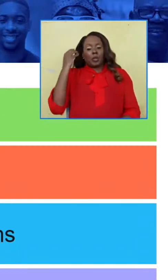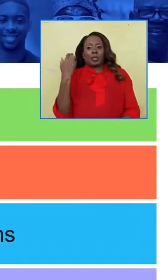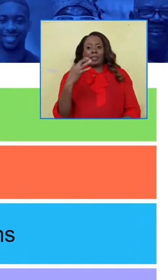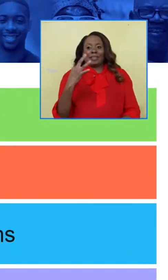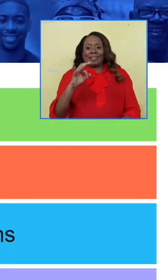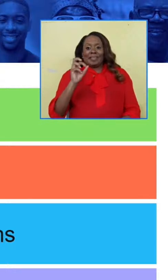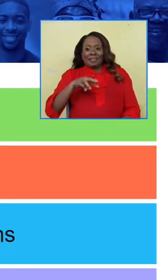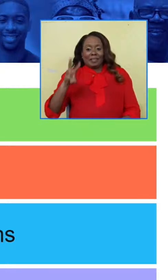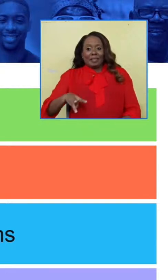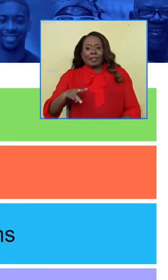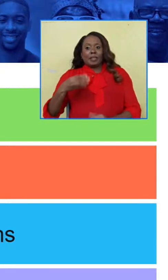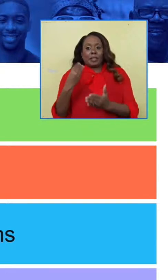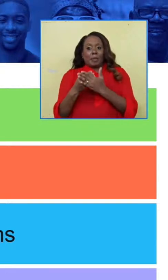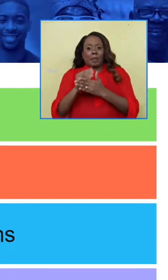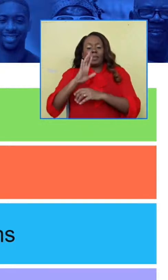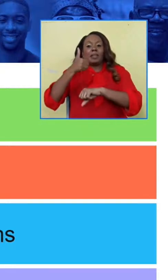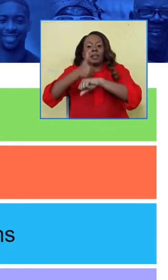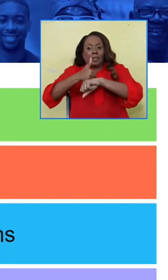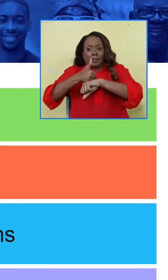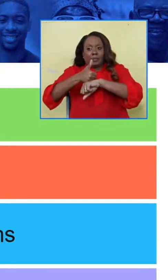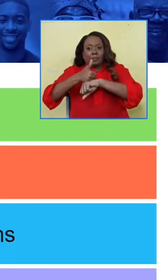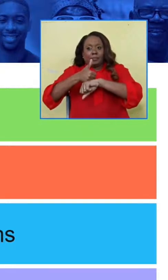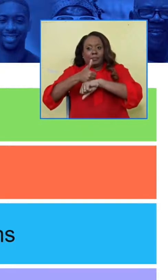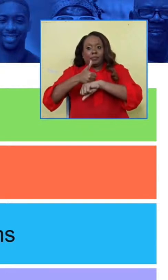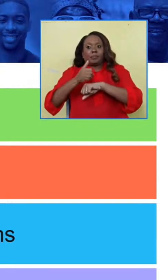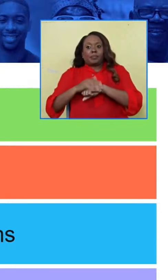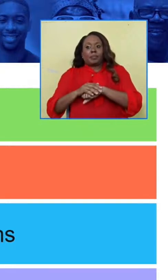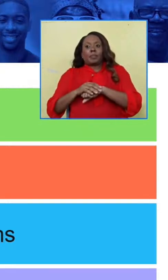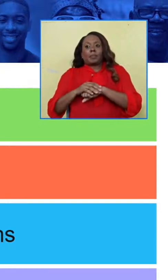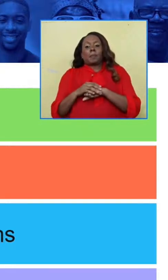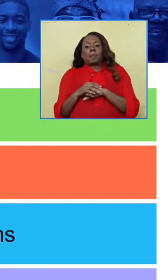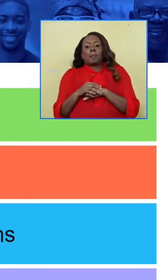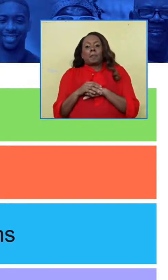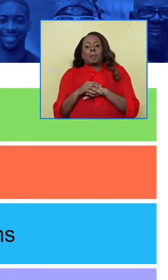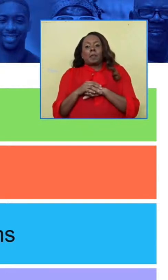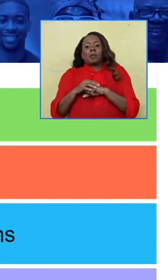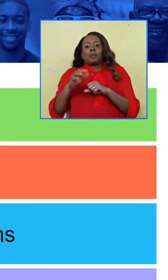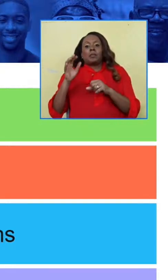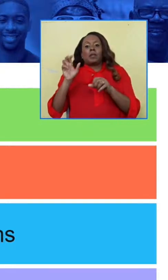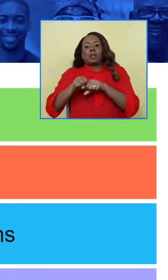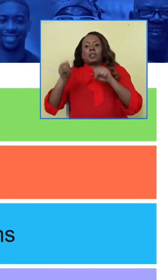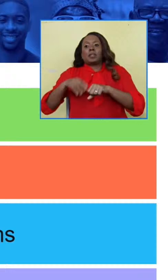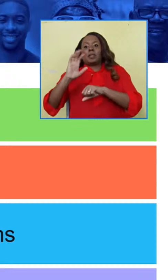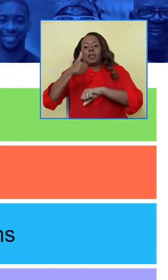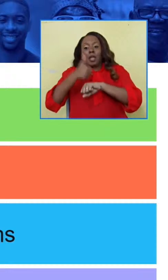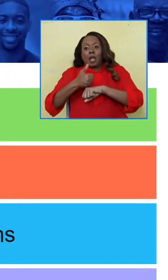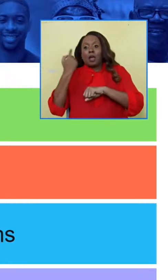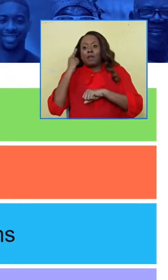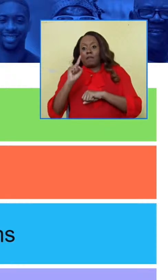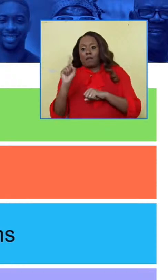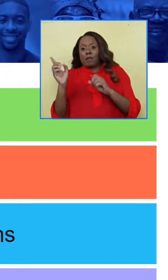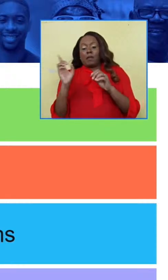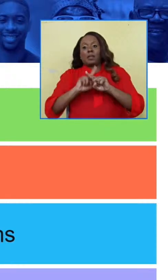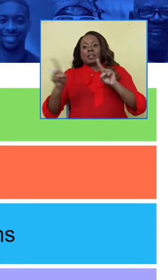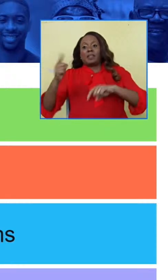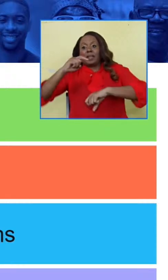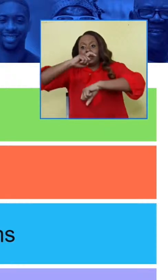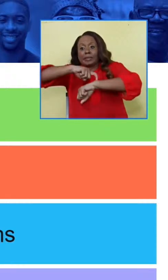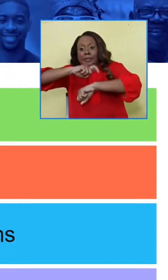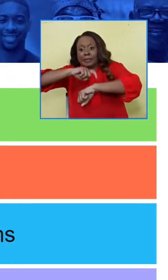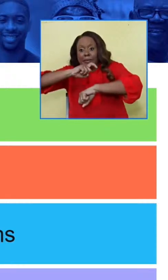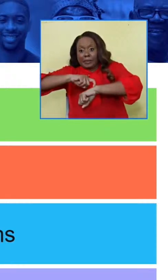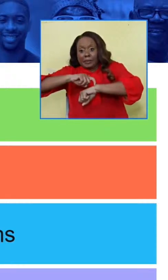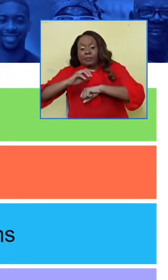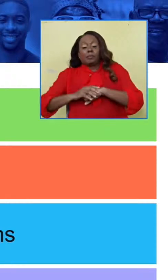1966 was when the fund started, 67. So the ILO was here just before that. The system was designed for a different era. If you